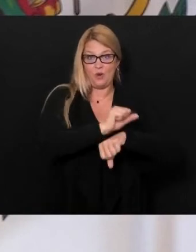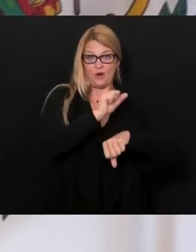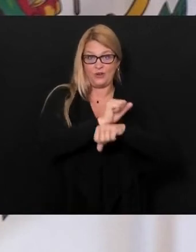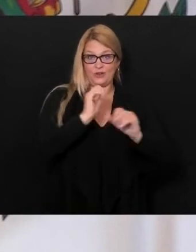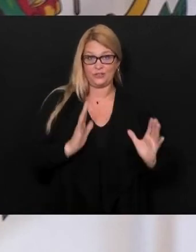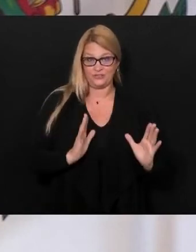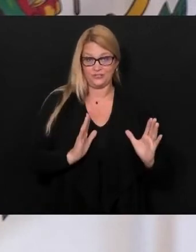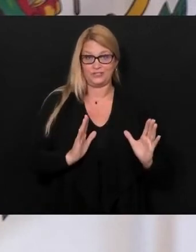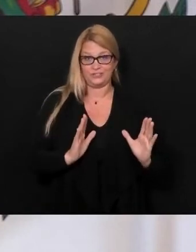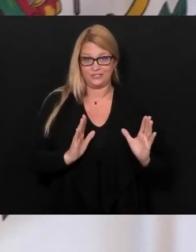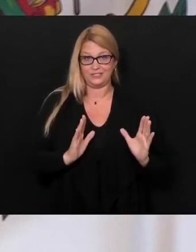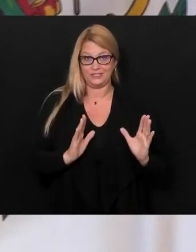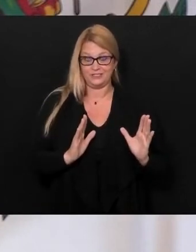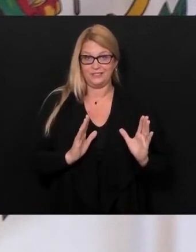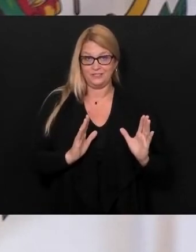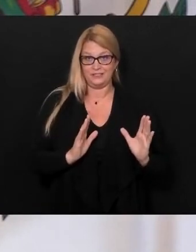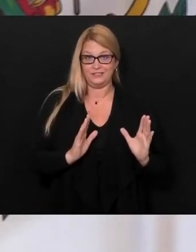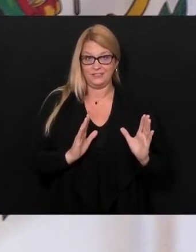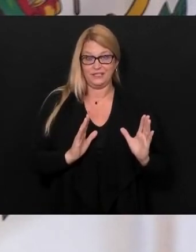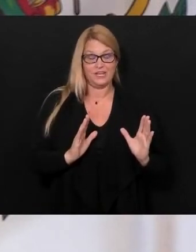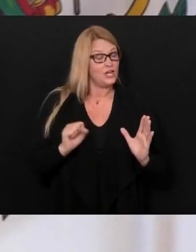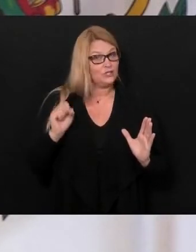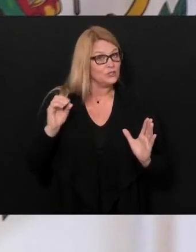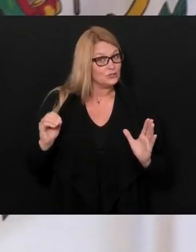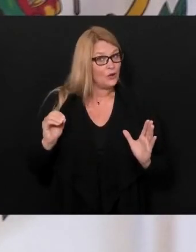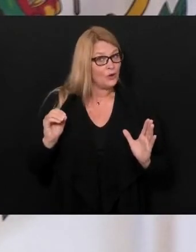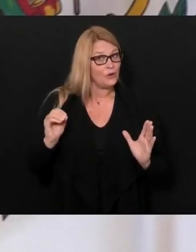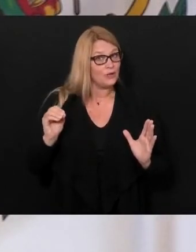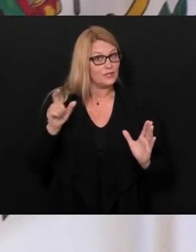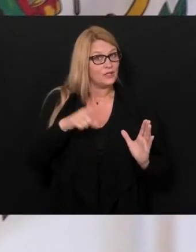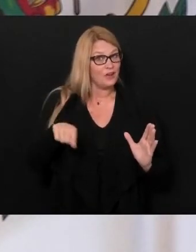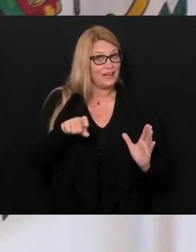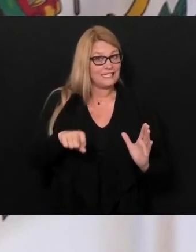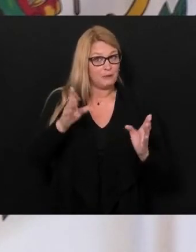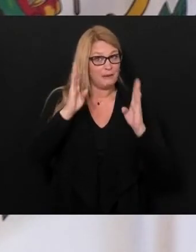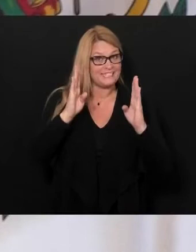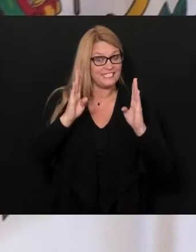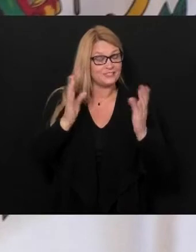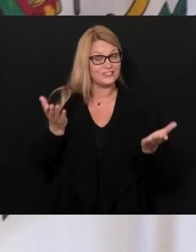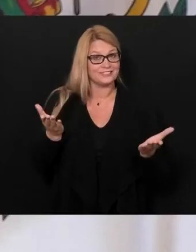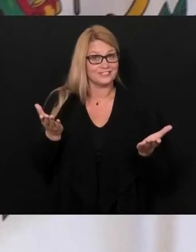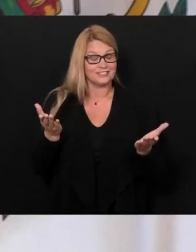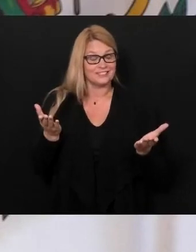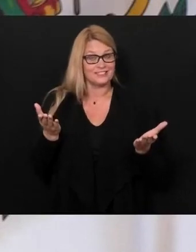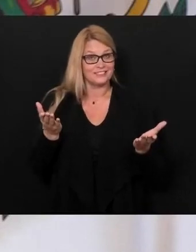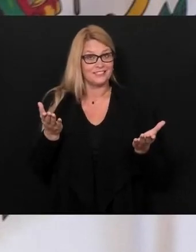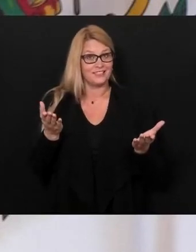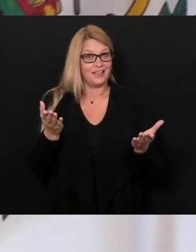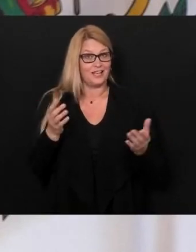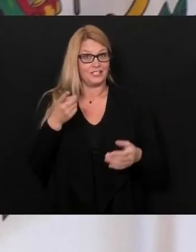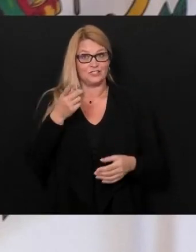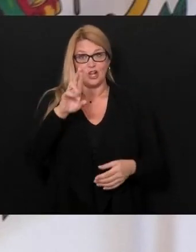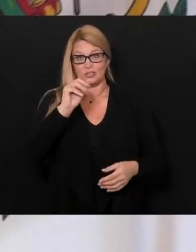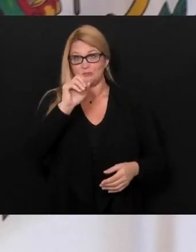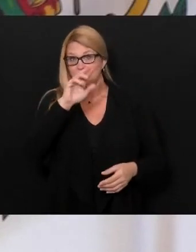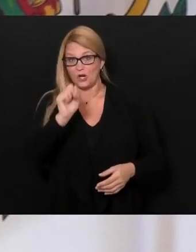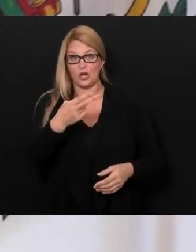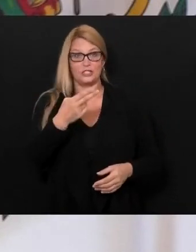the first right after our healthcare workers. So it will be, you know, I mean, Dr. Marsh